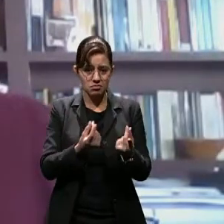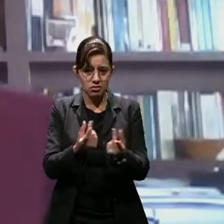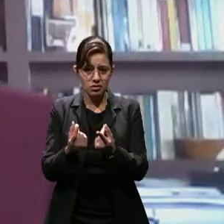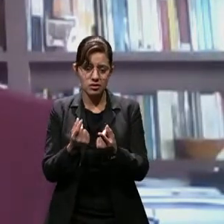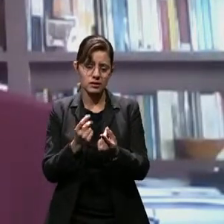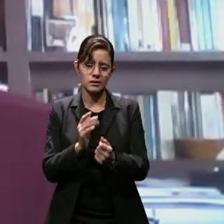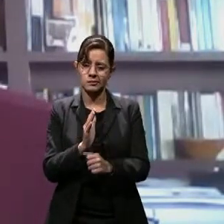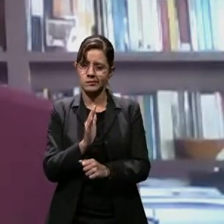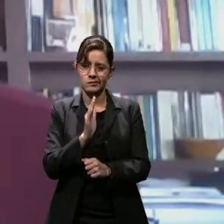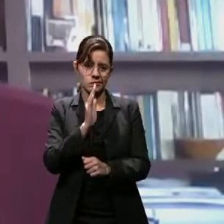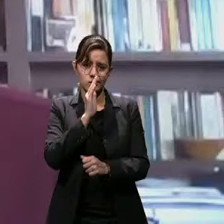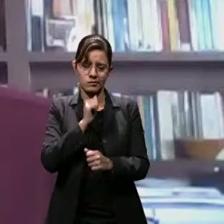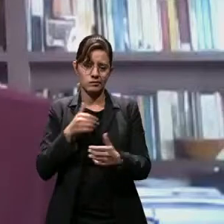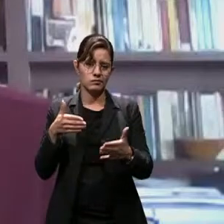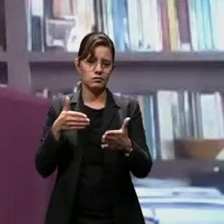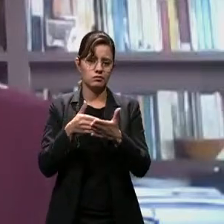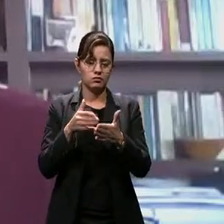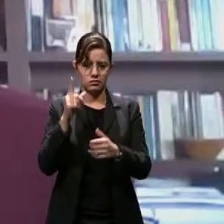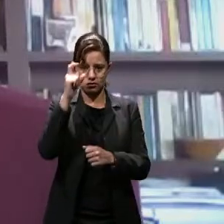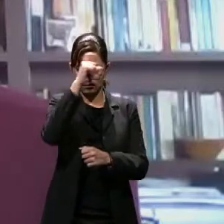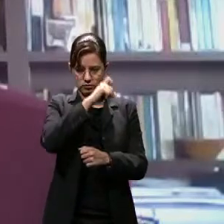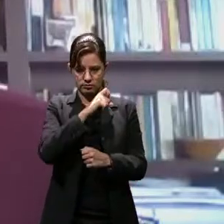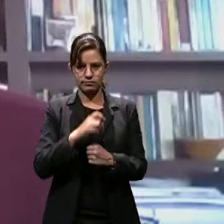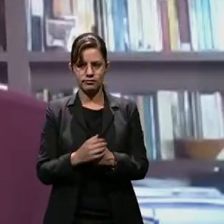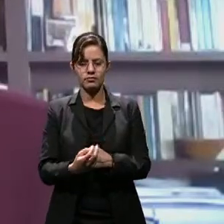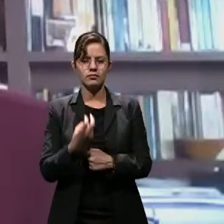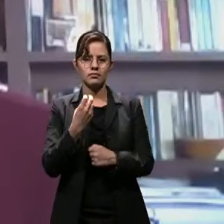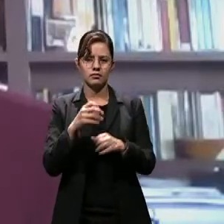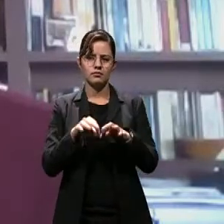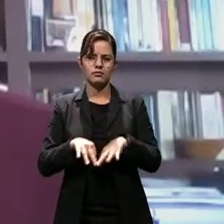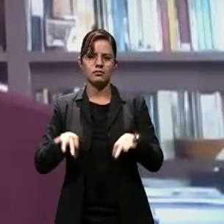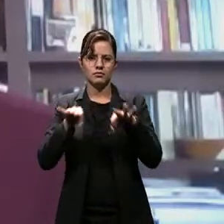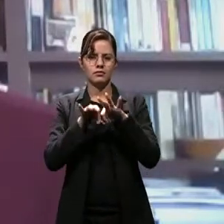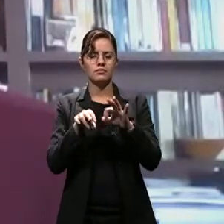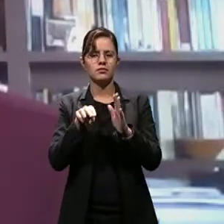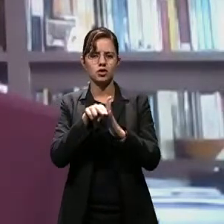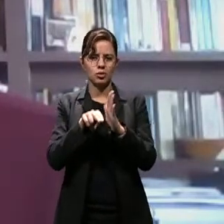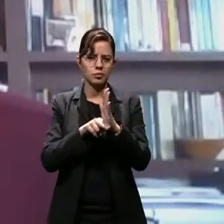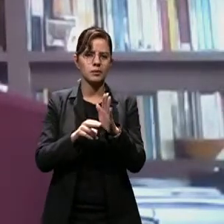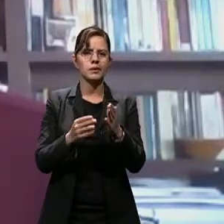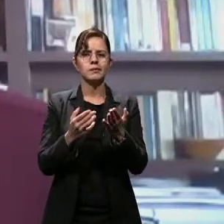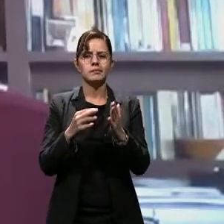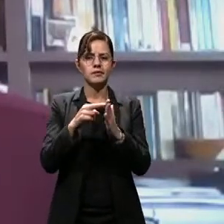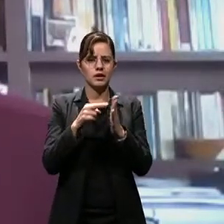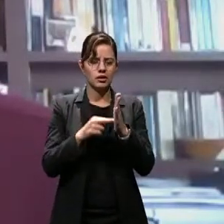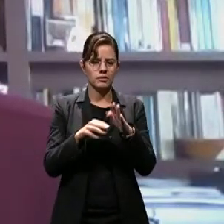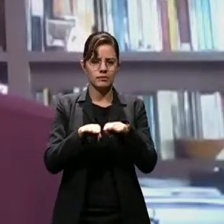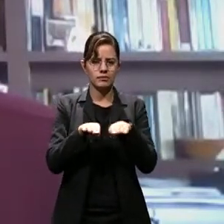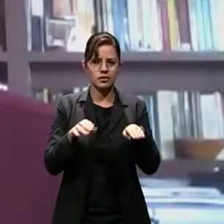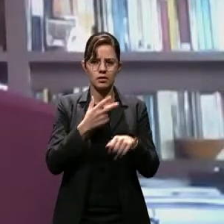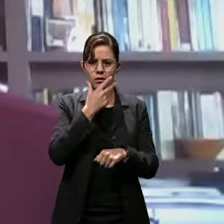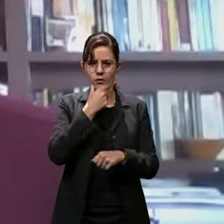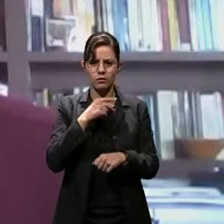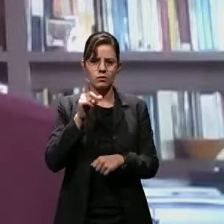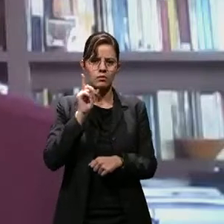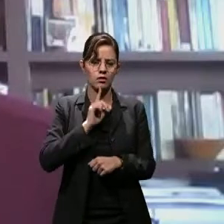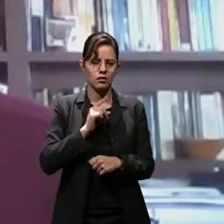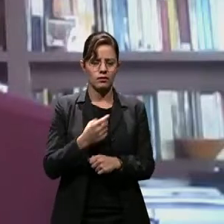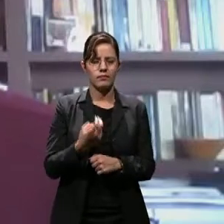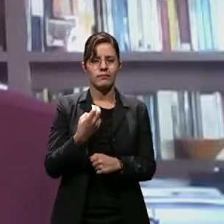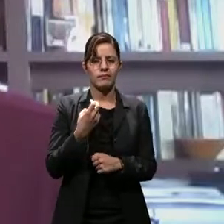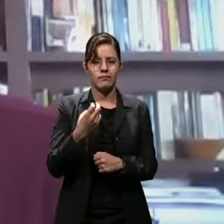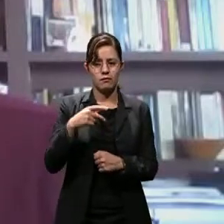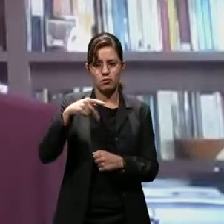lines, electoral processes and the compliance of the constitutional principle of gender parity